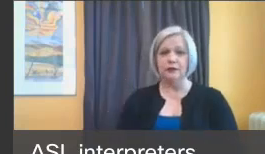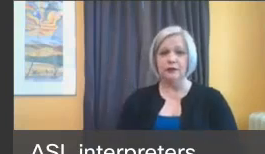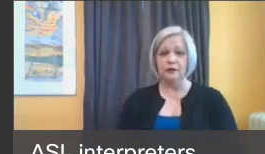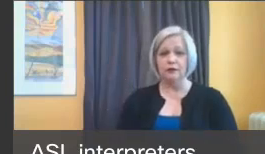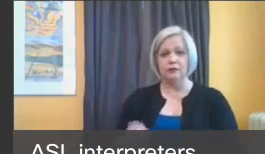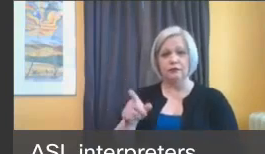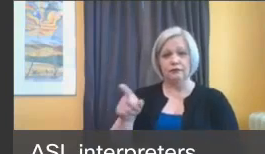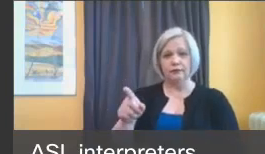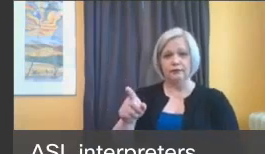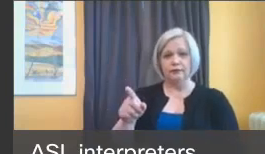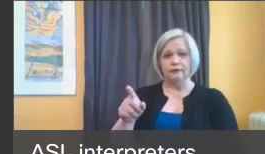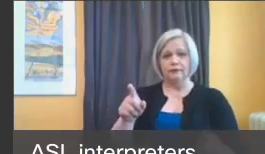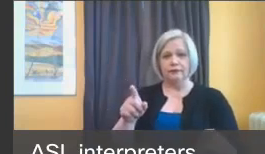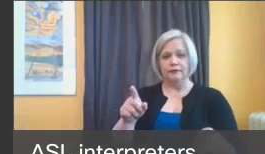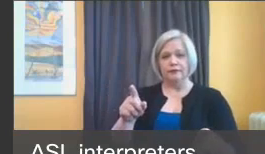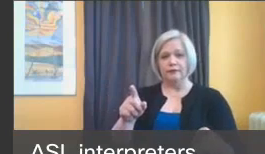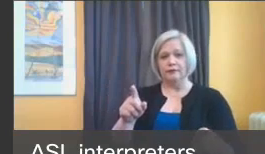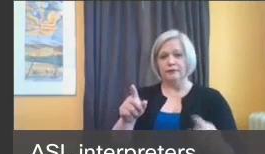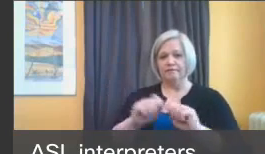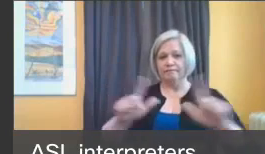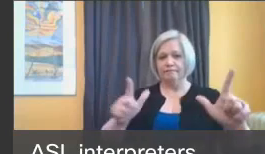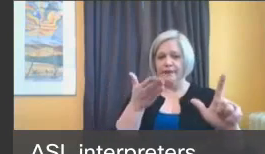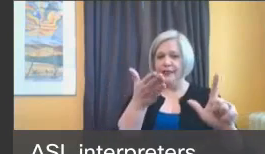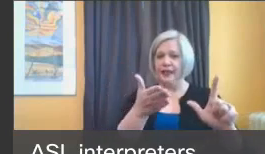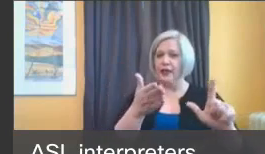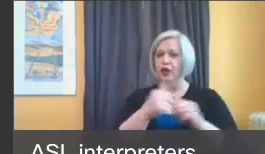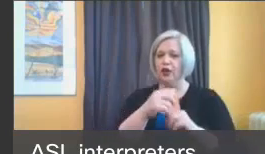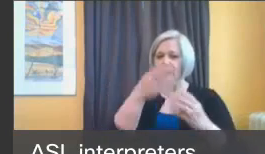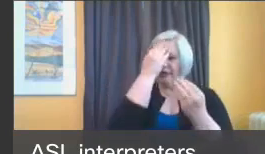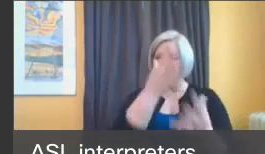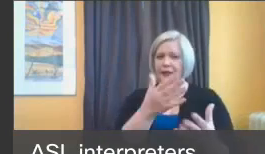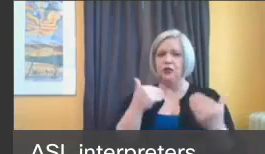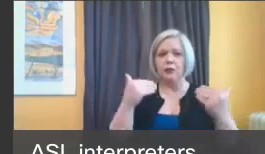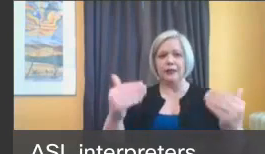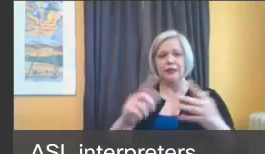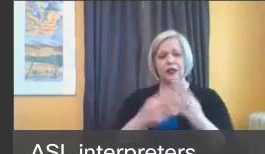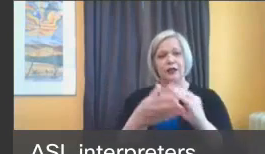whose bio is now on the WebEx screen. And Vice Dean Tolson, please begin your remarks.